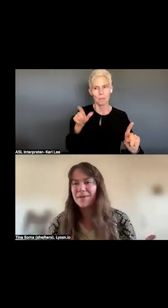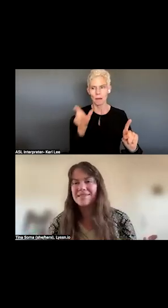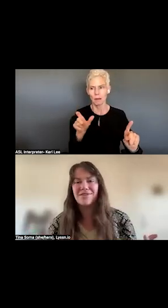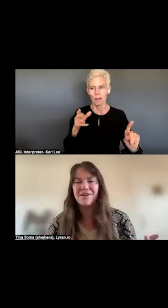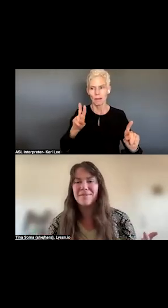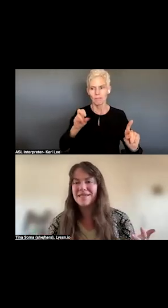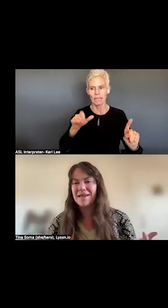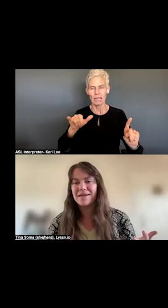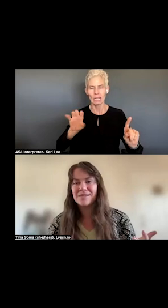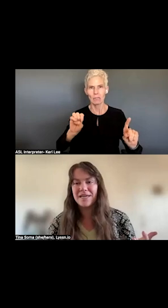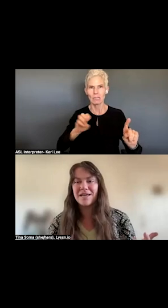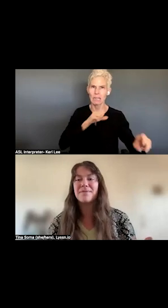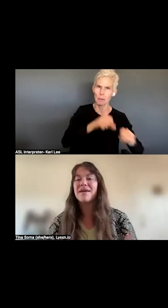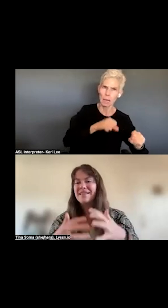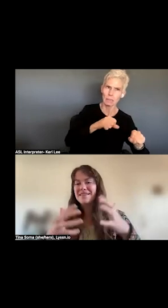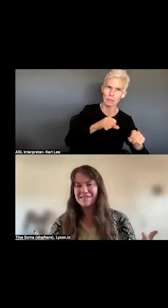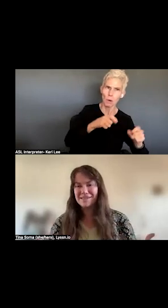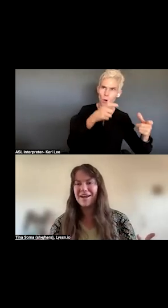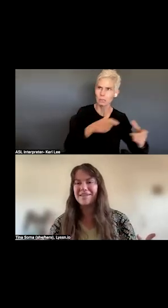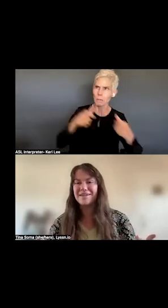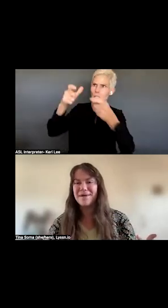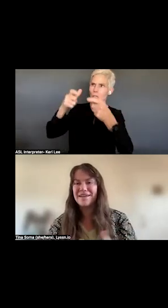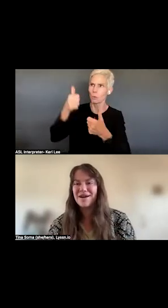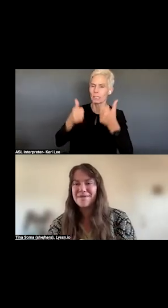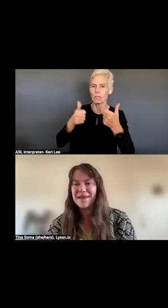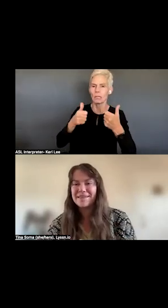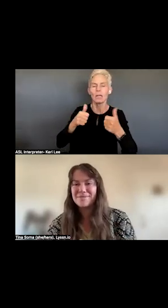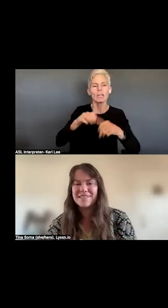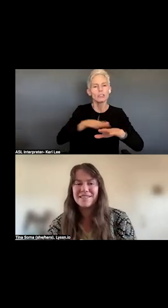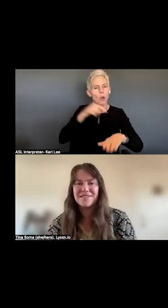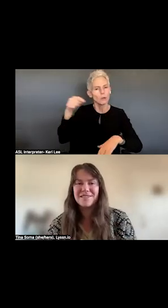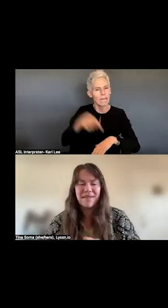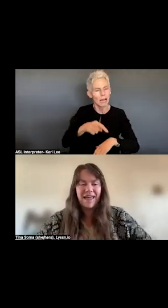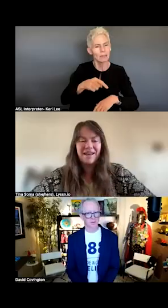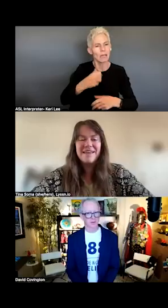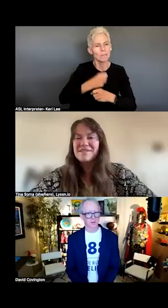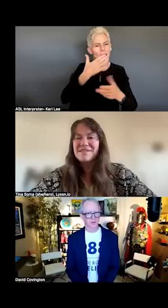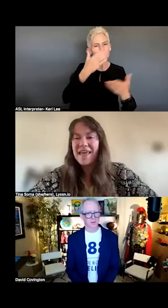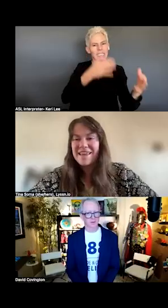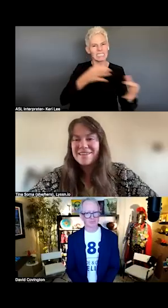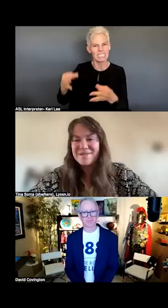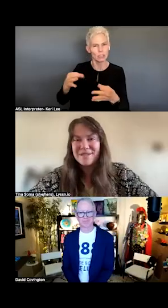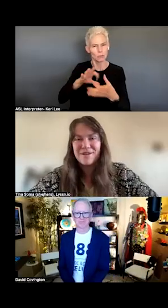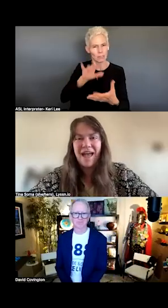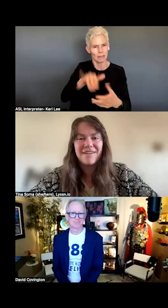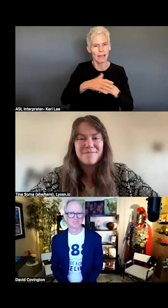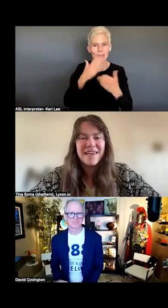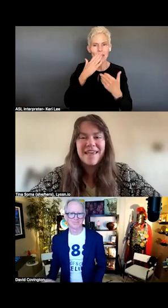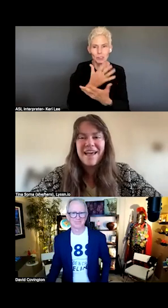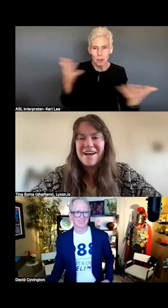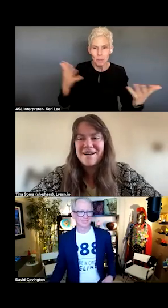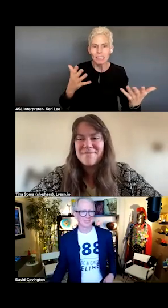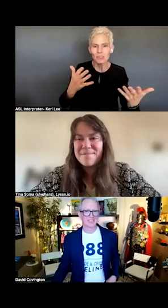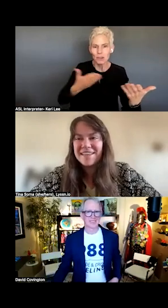talking about a bicycle or am I talking about a spaceship? Let's slow down a little bit and try to make some good decisions about that. So again, thank you so much for having